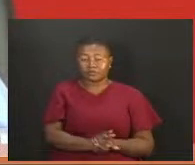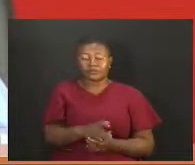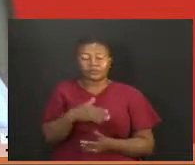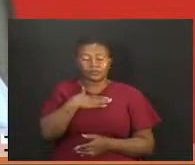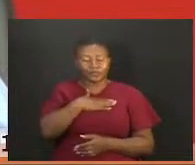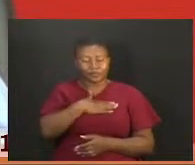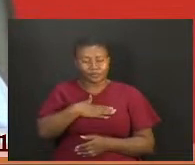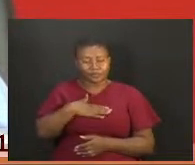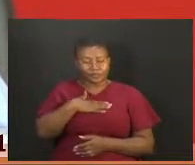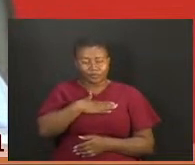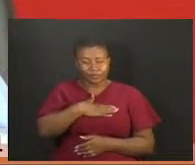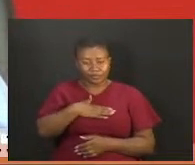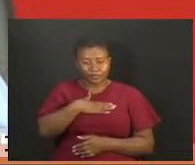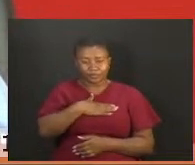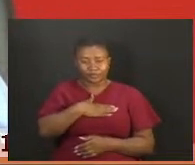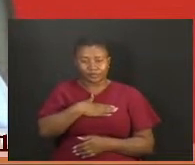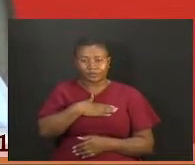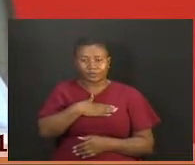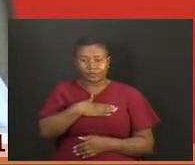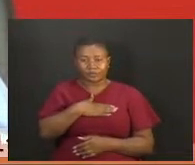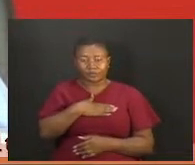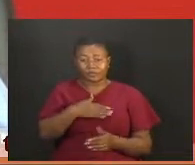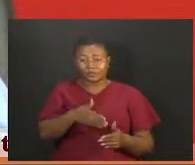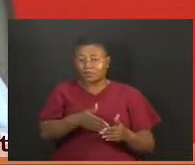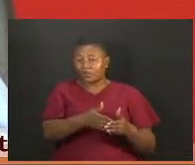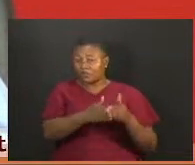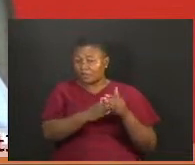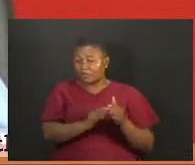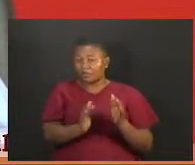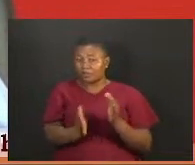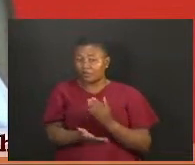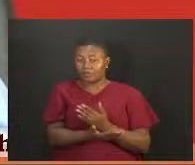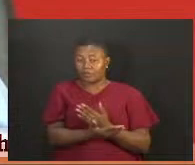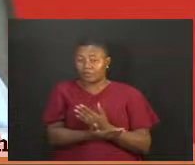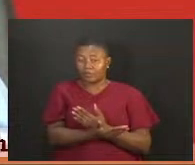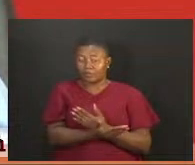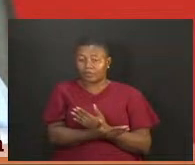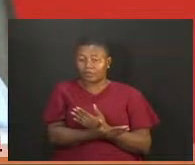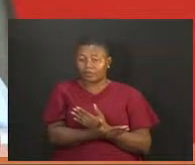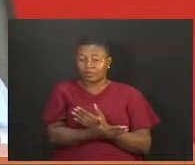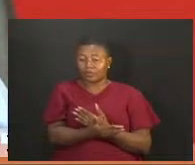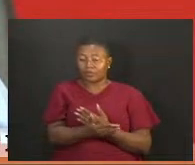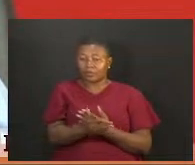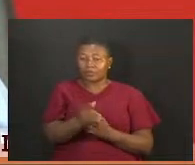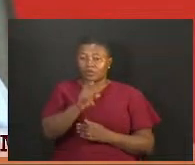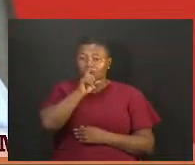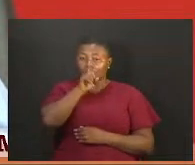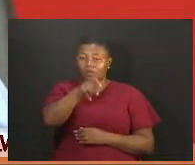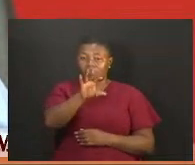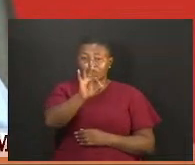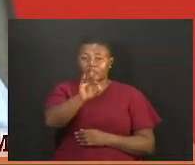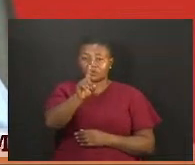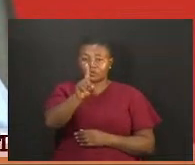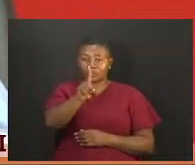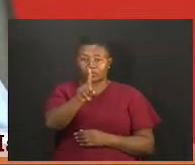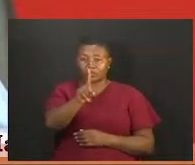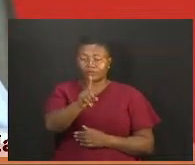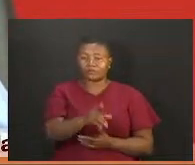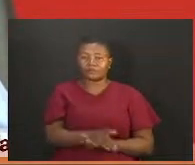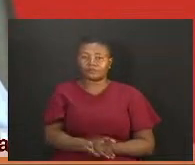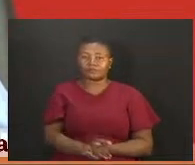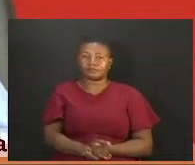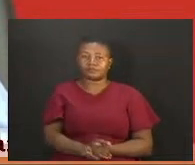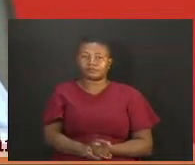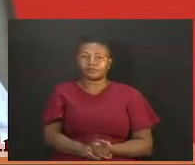please be guided by Order 91. Mr. Speaker, exactly so. Very, very guided by